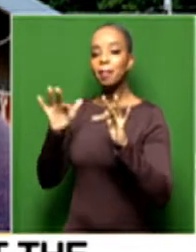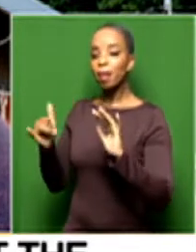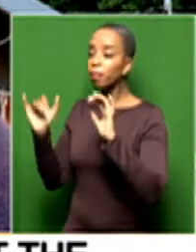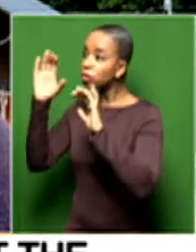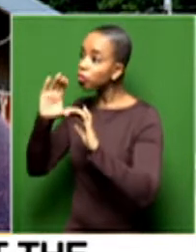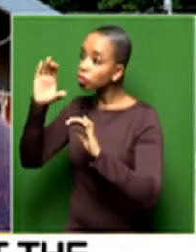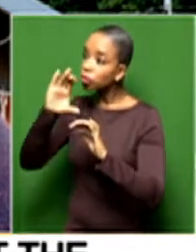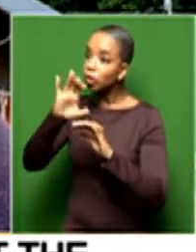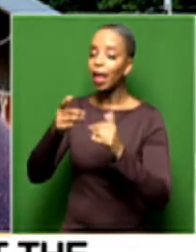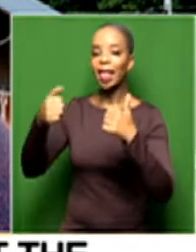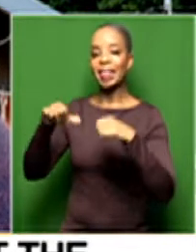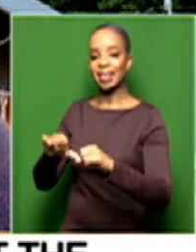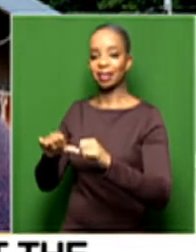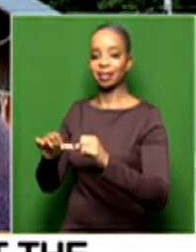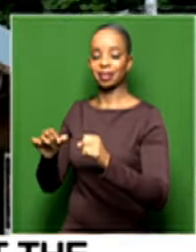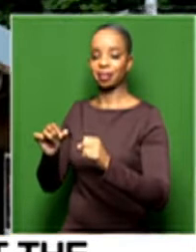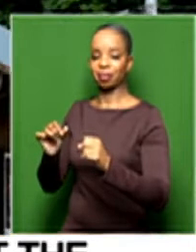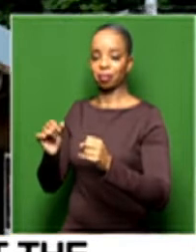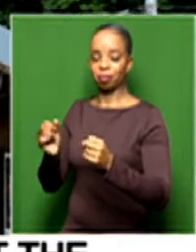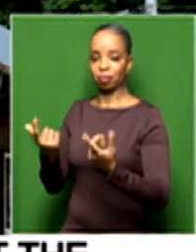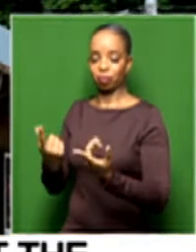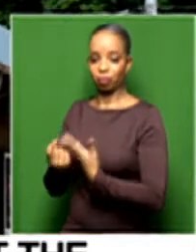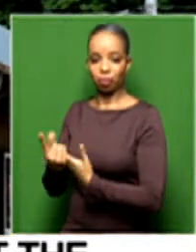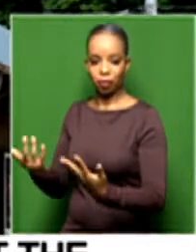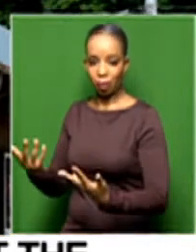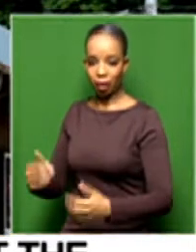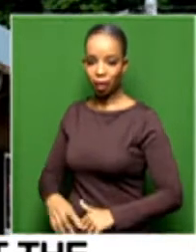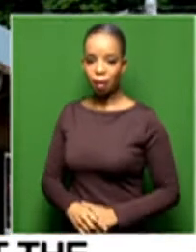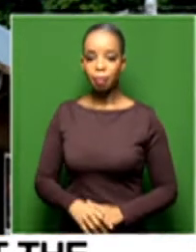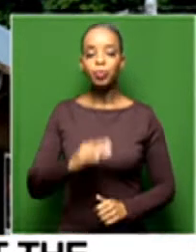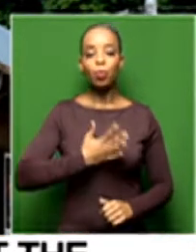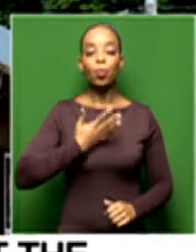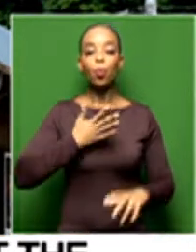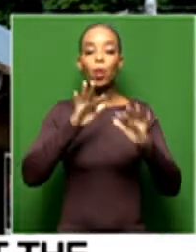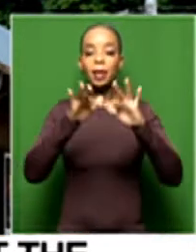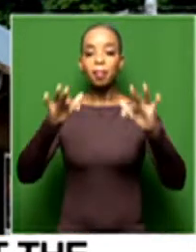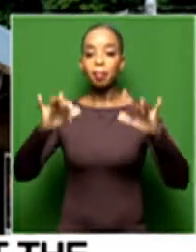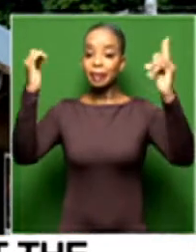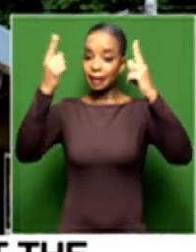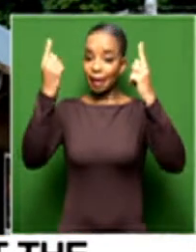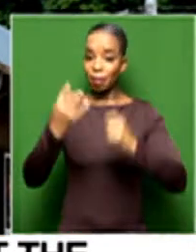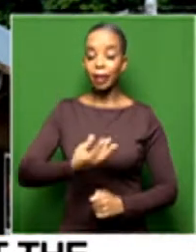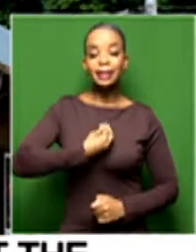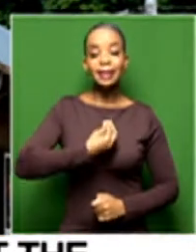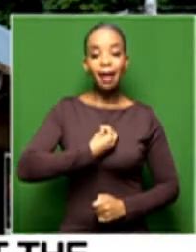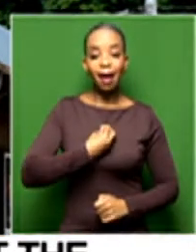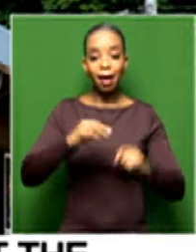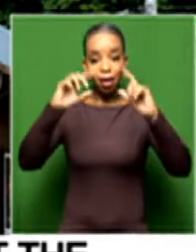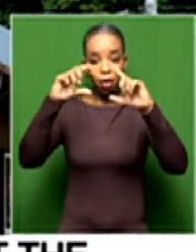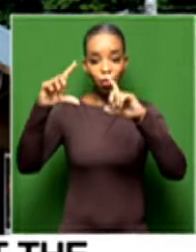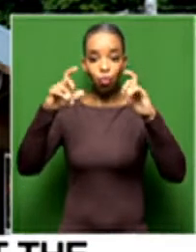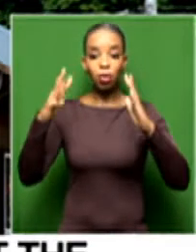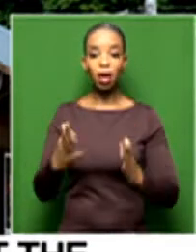We want people to engage with the bodies of work. We want people to celebrate the young photographers that have gone on to produce these bodies of work.